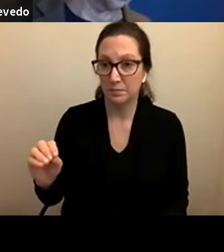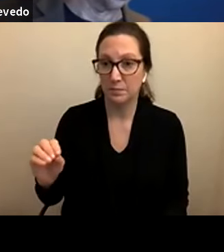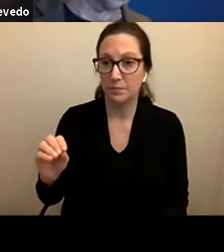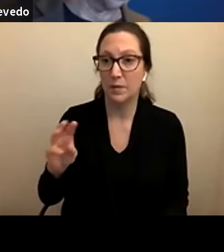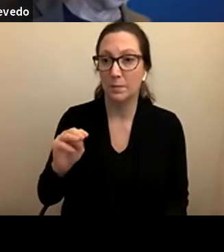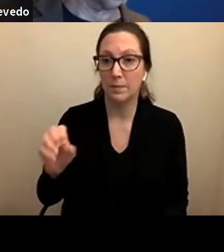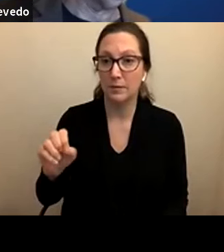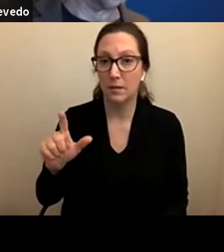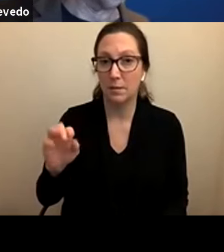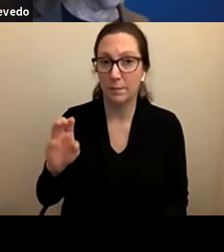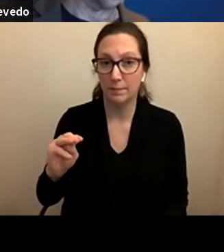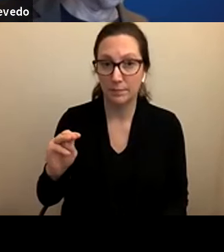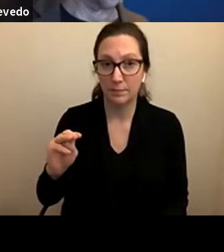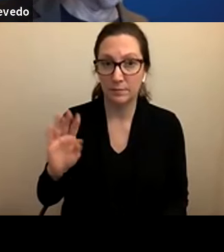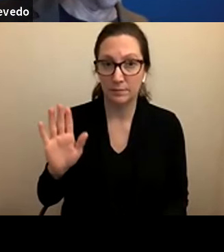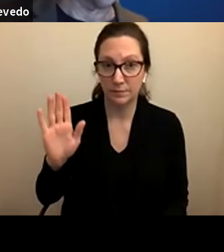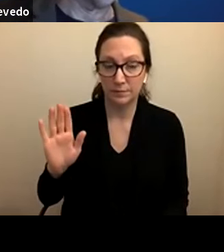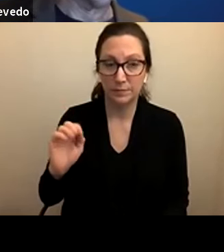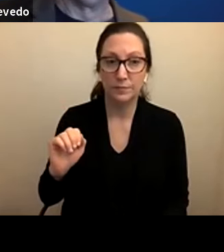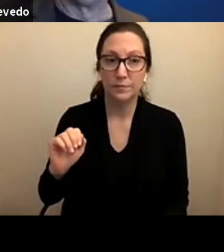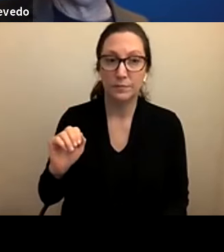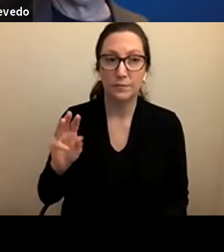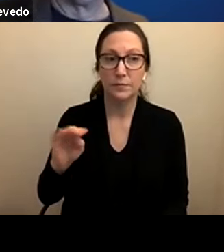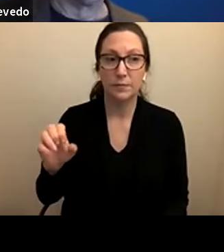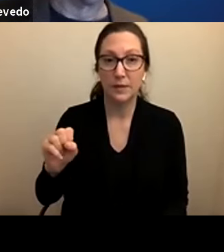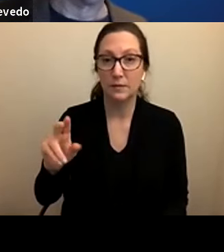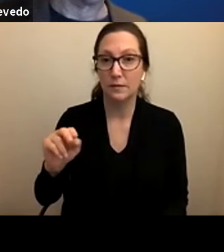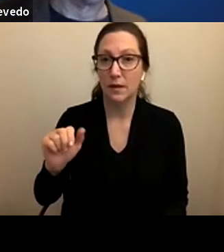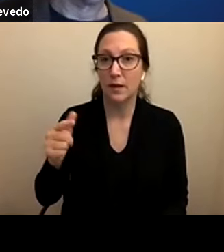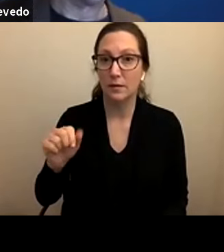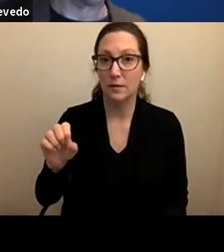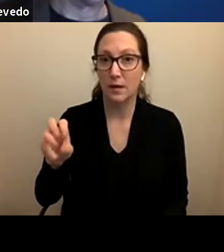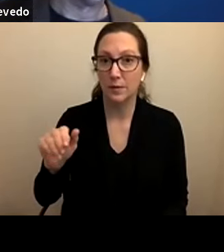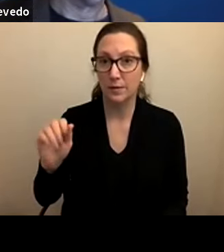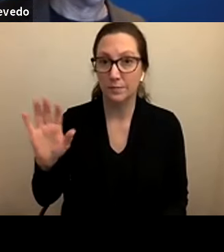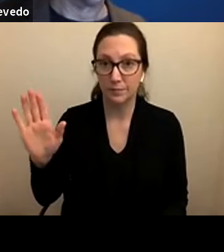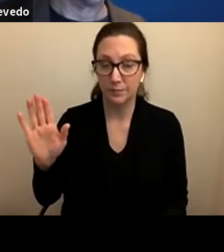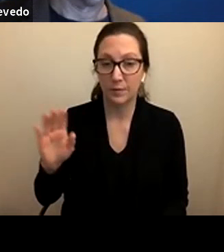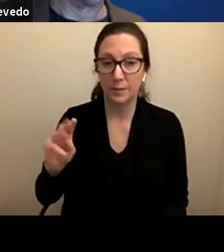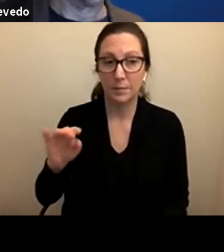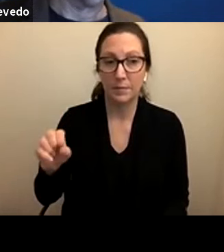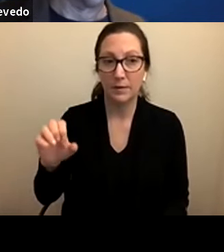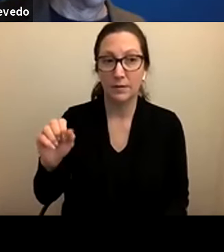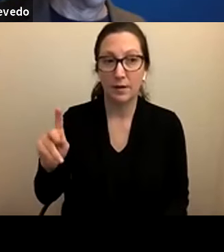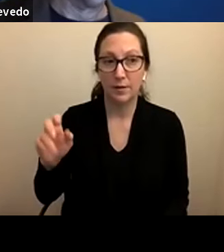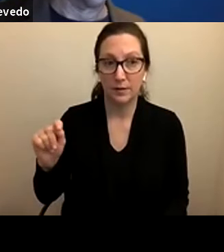Ms. Lam? Aye. Ms. Nagasawa? Aye. Ms. Garrett?